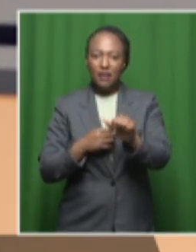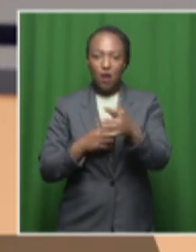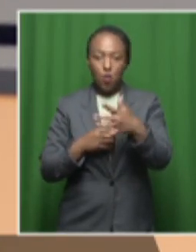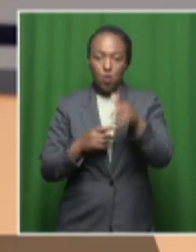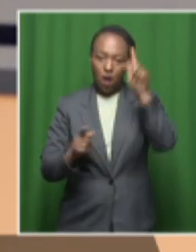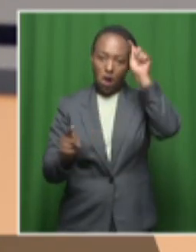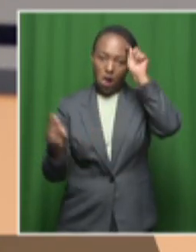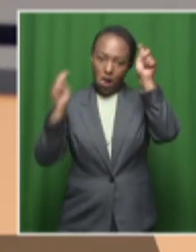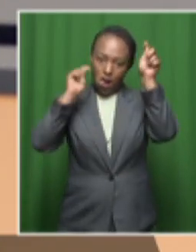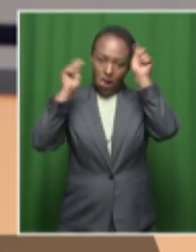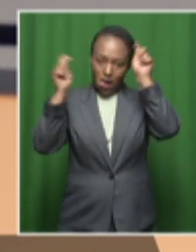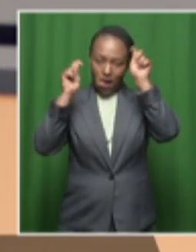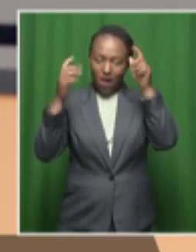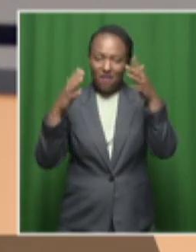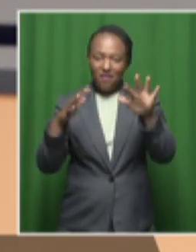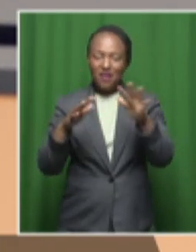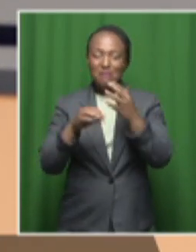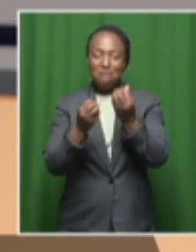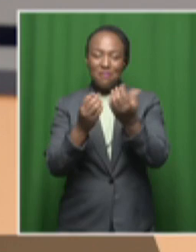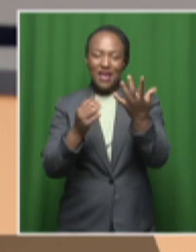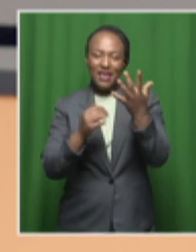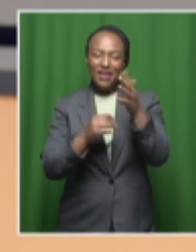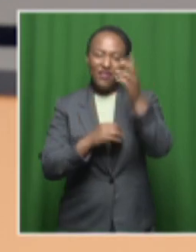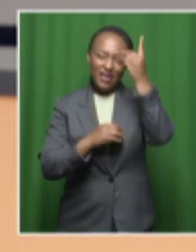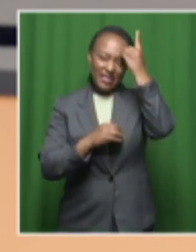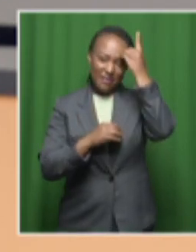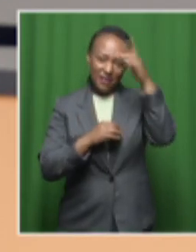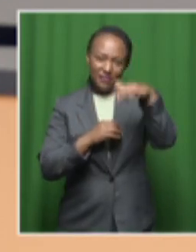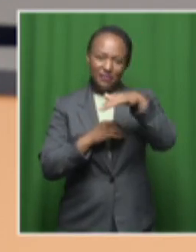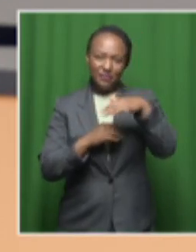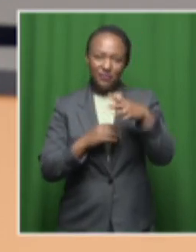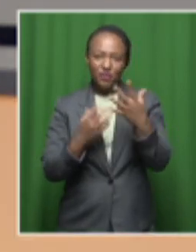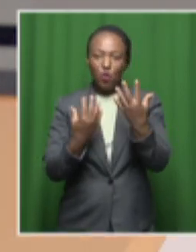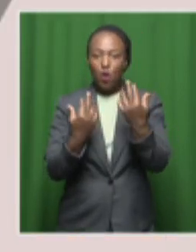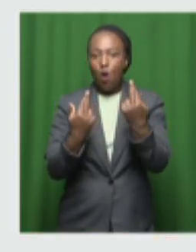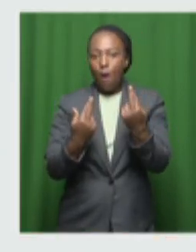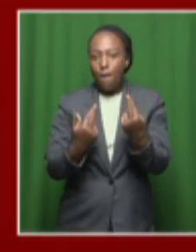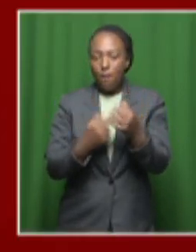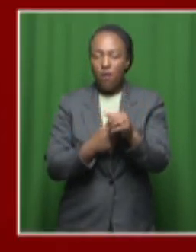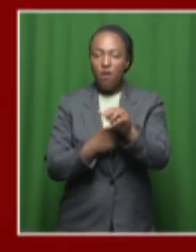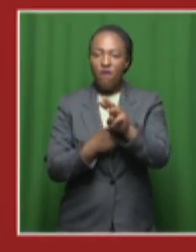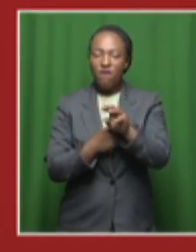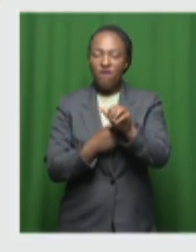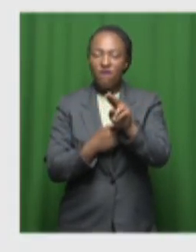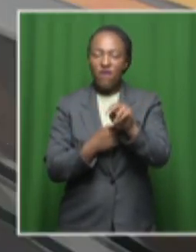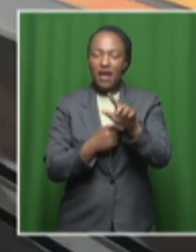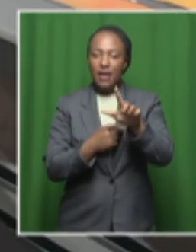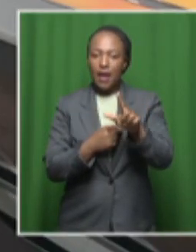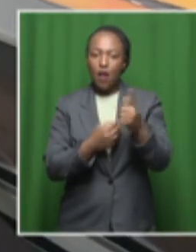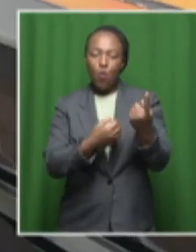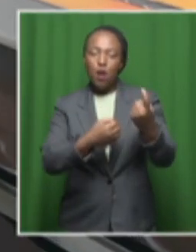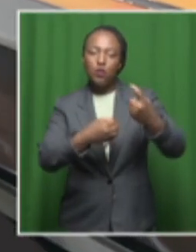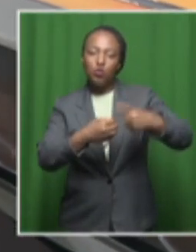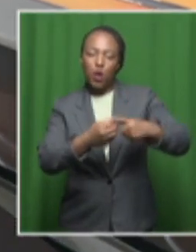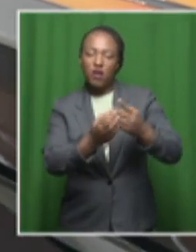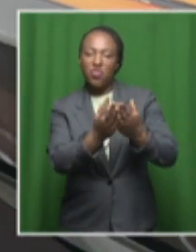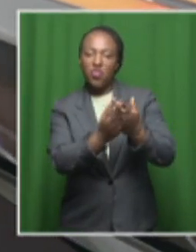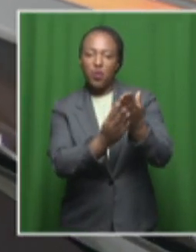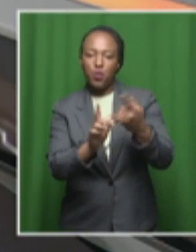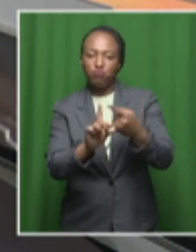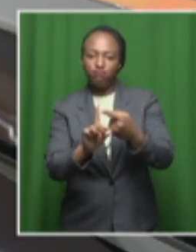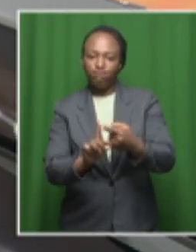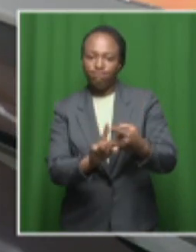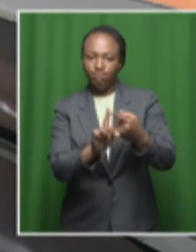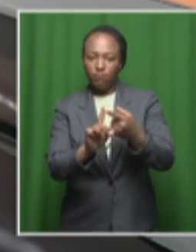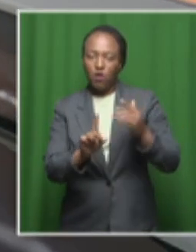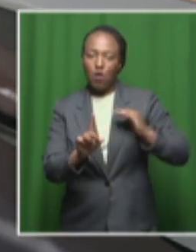to the Amashova Durban Cycle Race. And we are hoping that Joe van Winkel will join us as well via Zoom, who is this year's women's